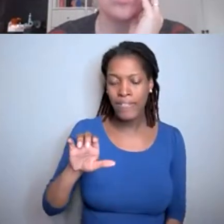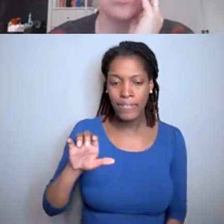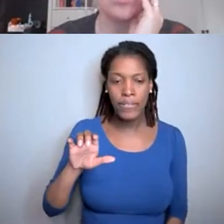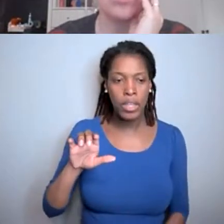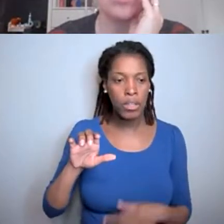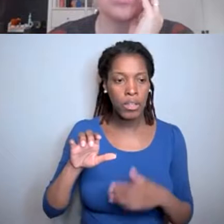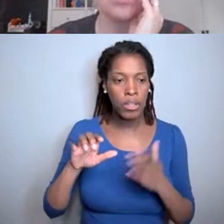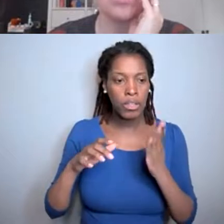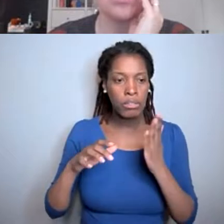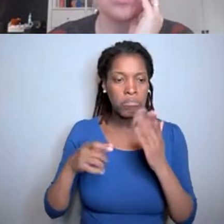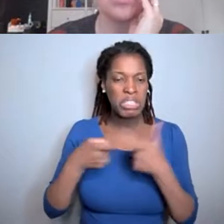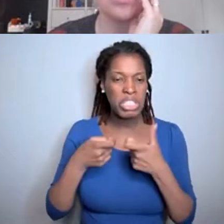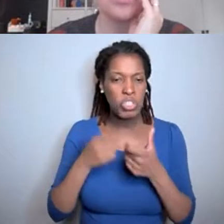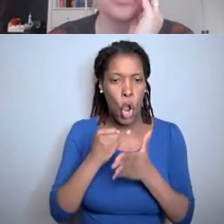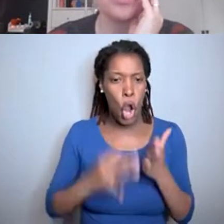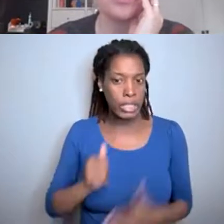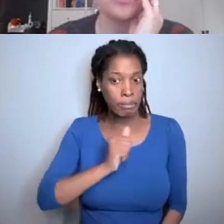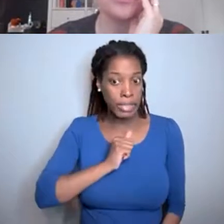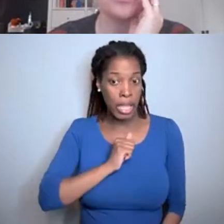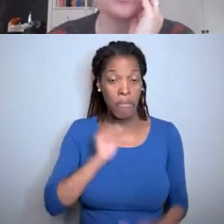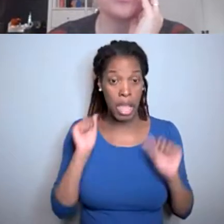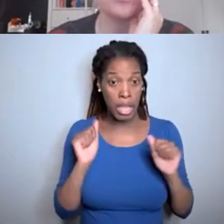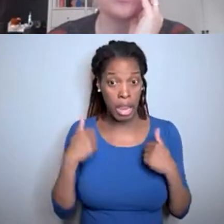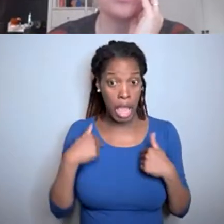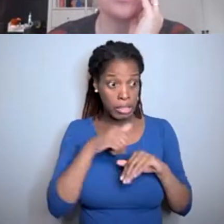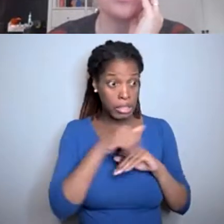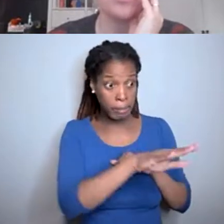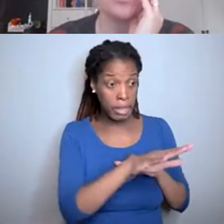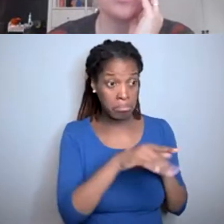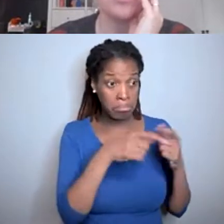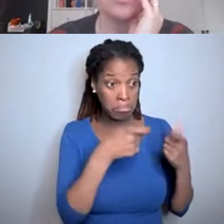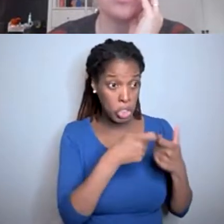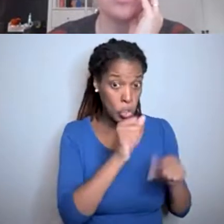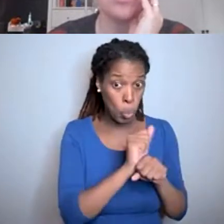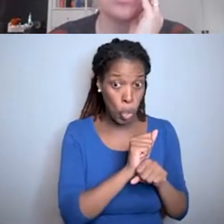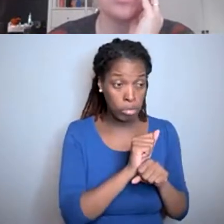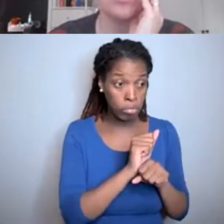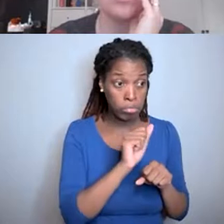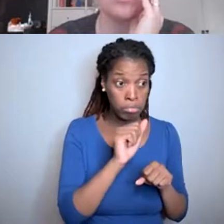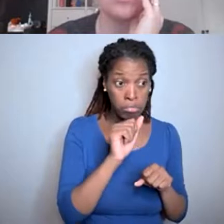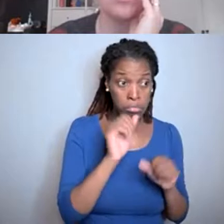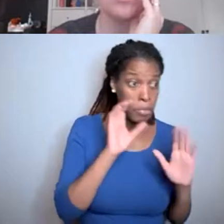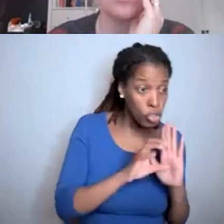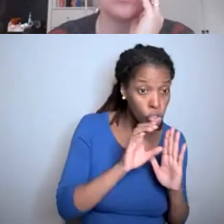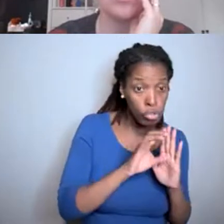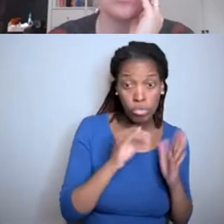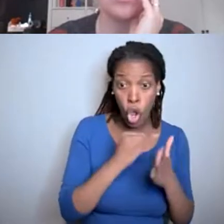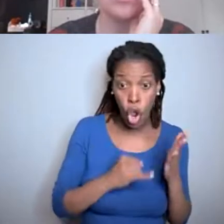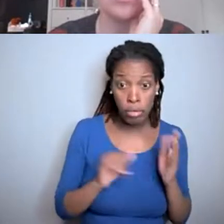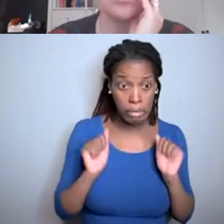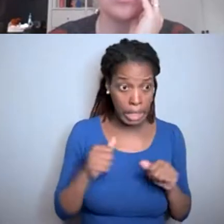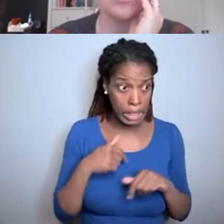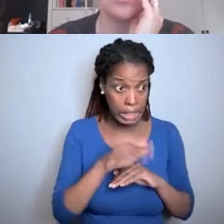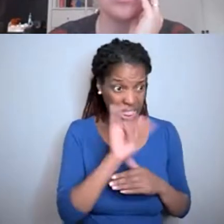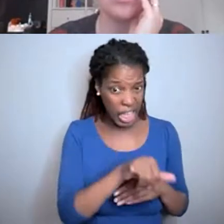yes yeah yeah um let's